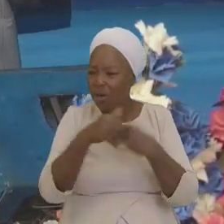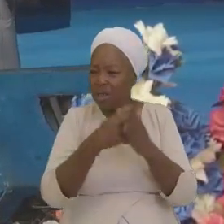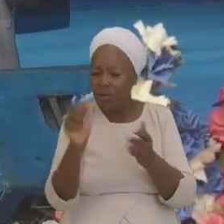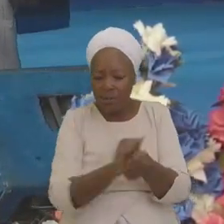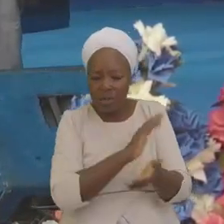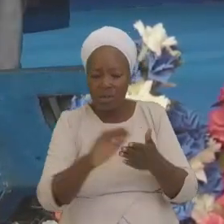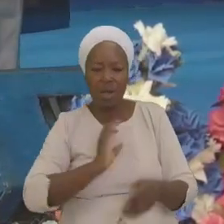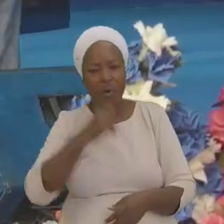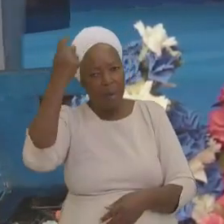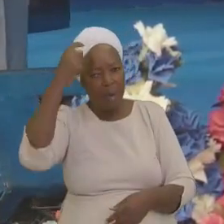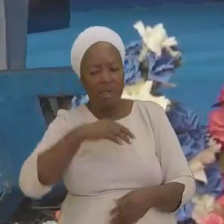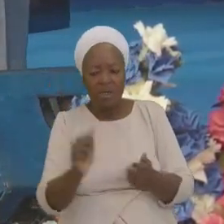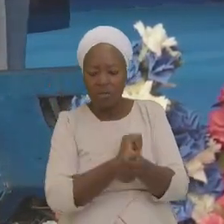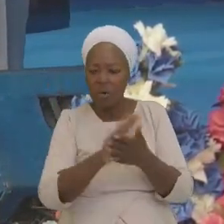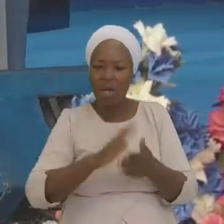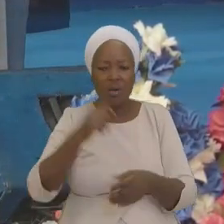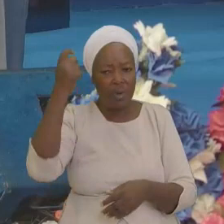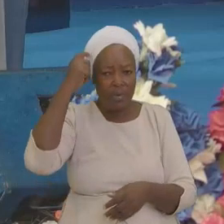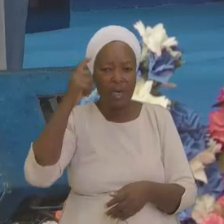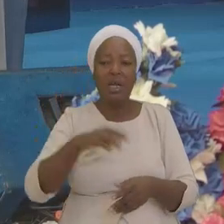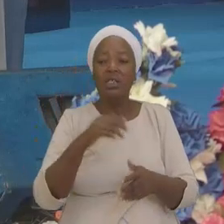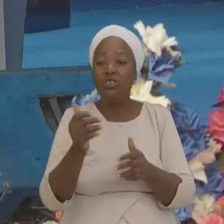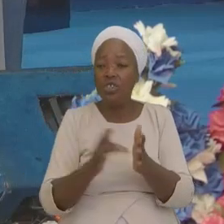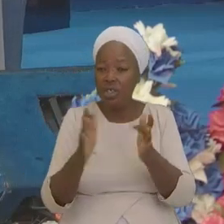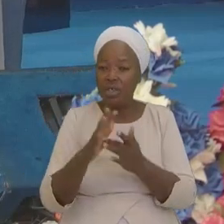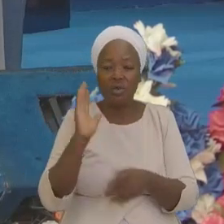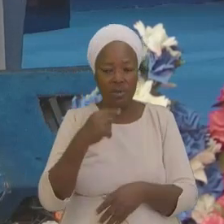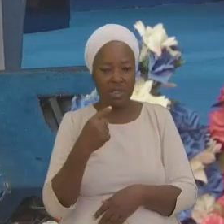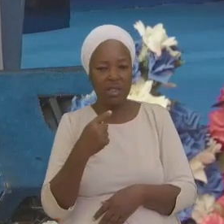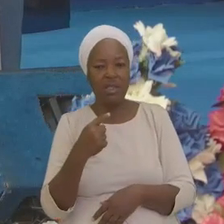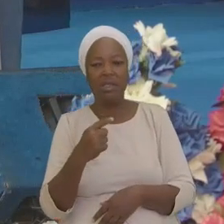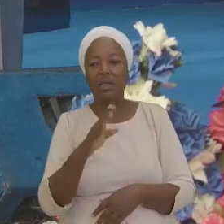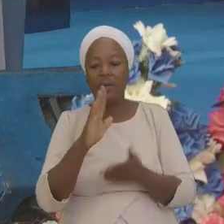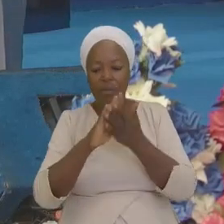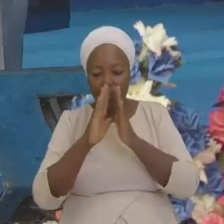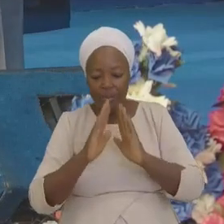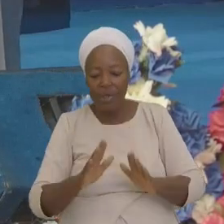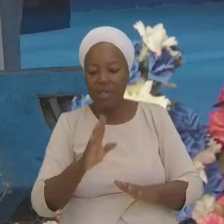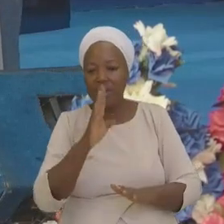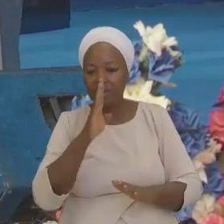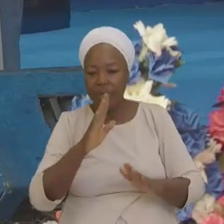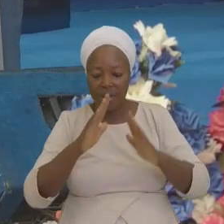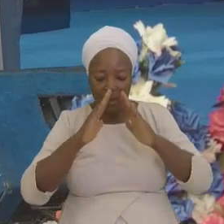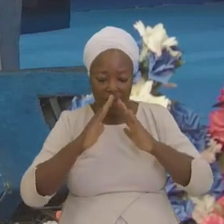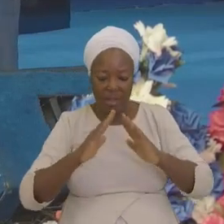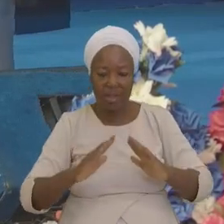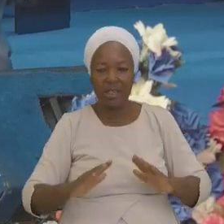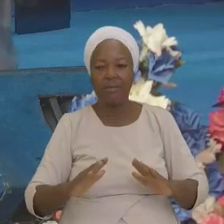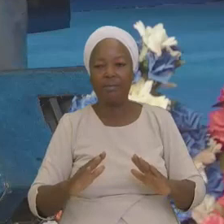and scatter our brain, Jesus will say, peace be still.